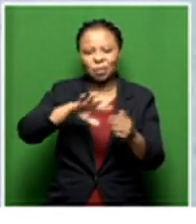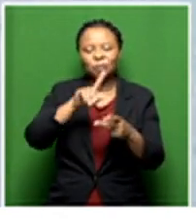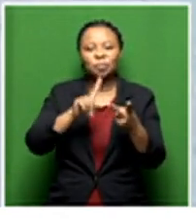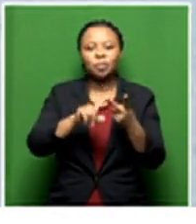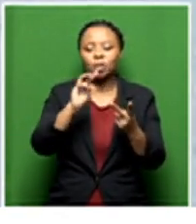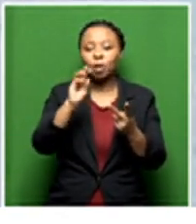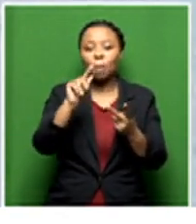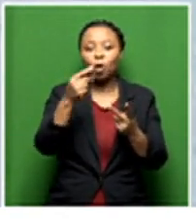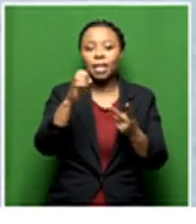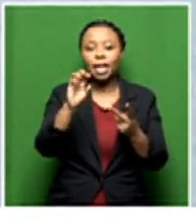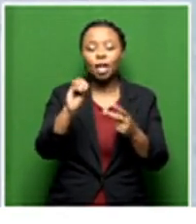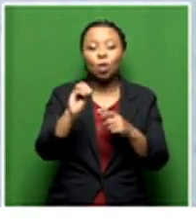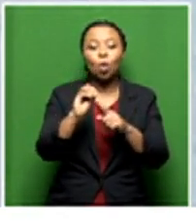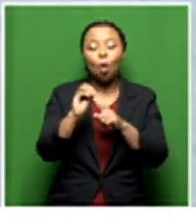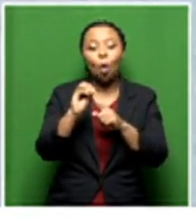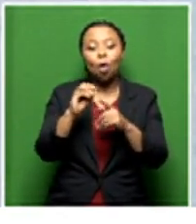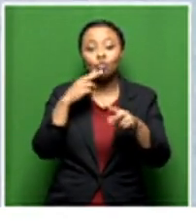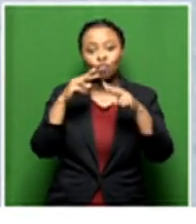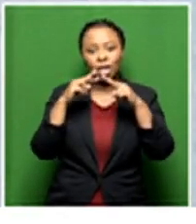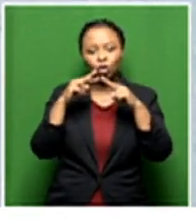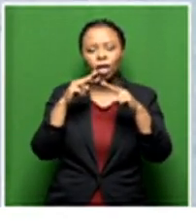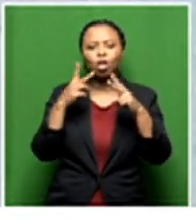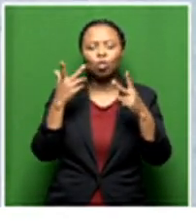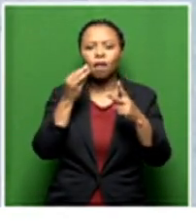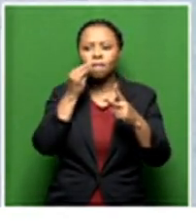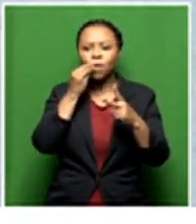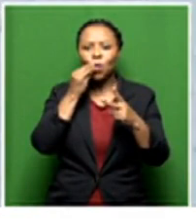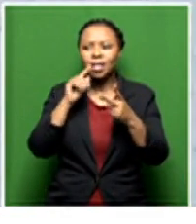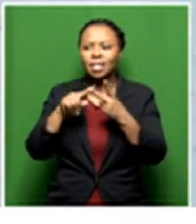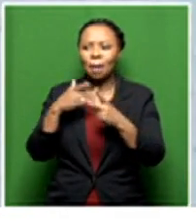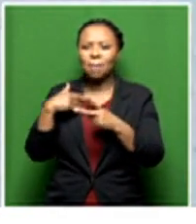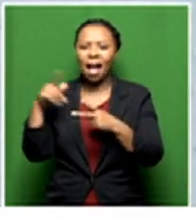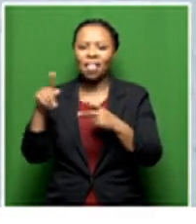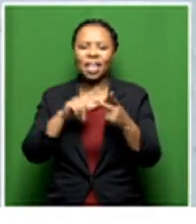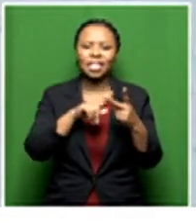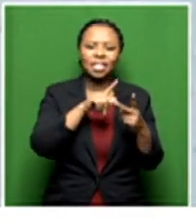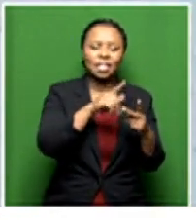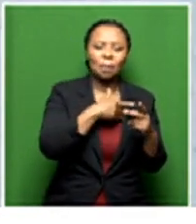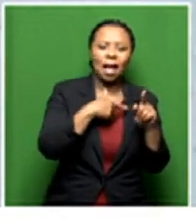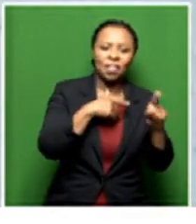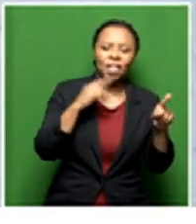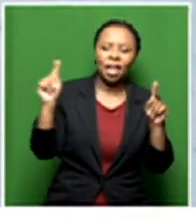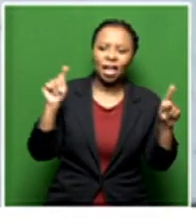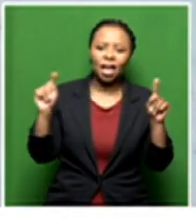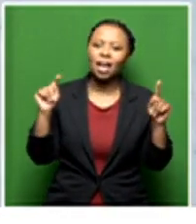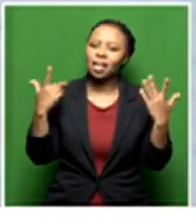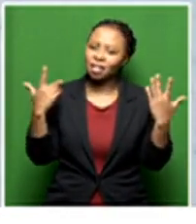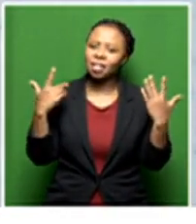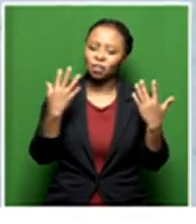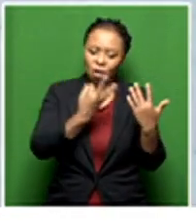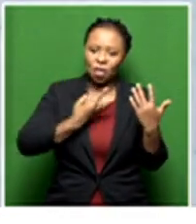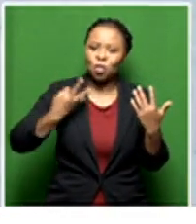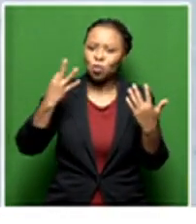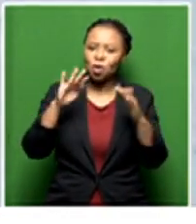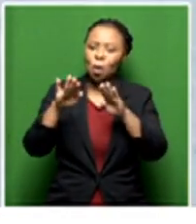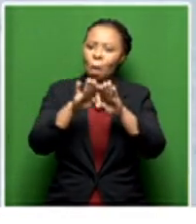Motei in the restaurant. So this food thing between my mother and Motei's mother, it's something that was common between the three of